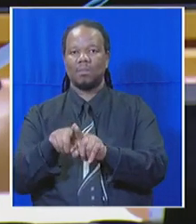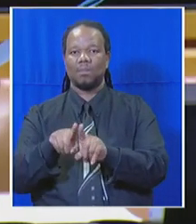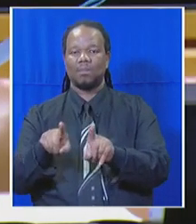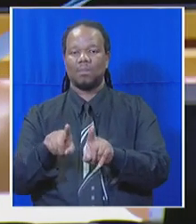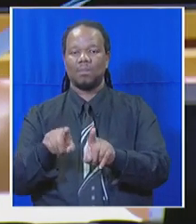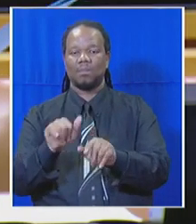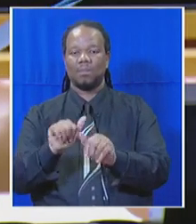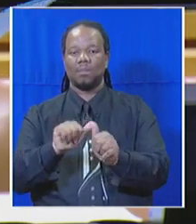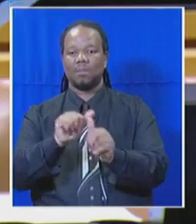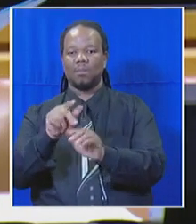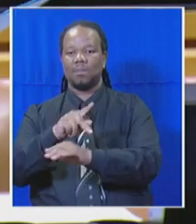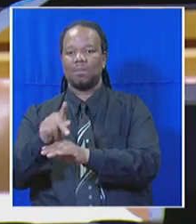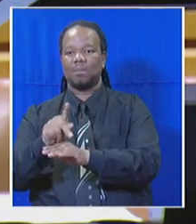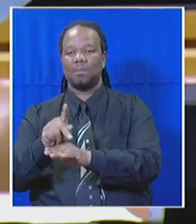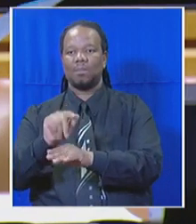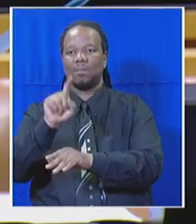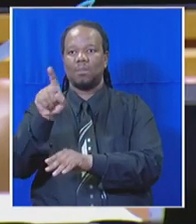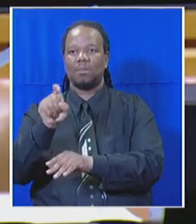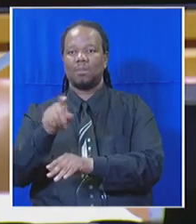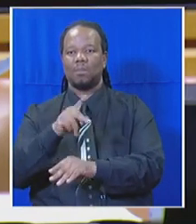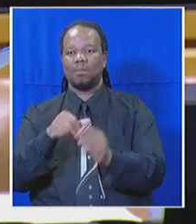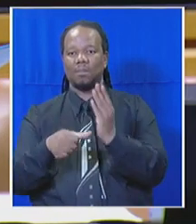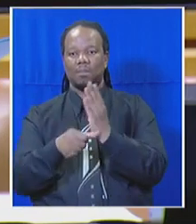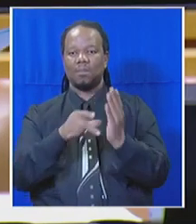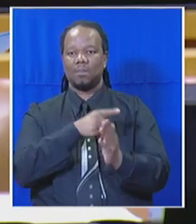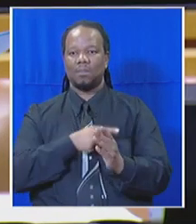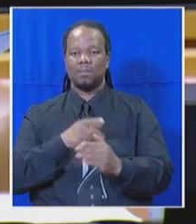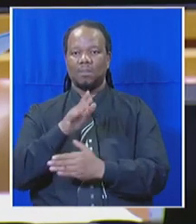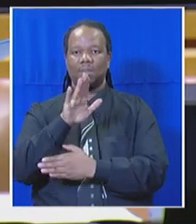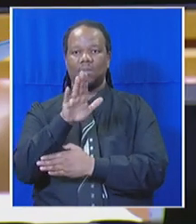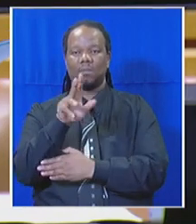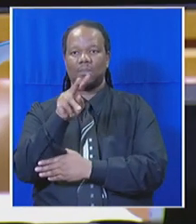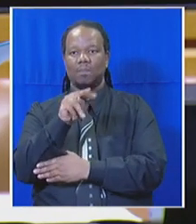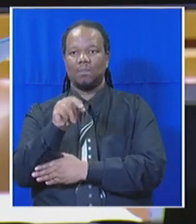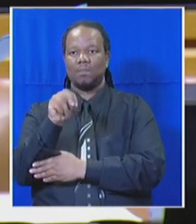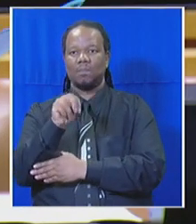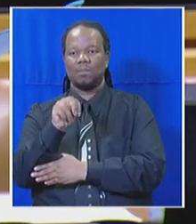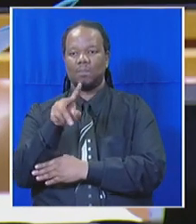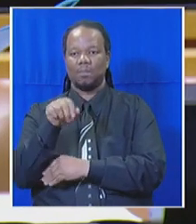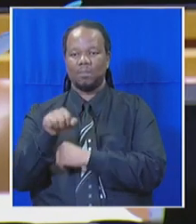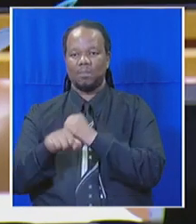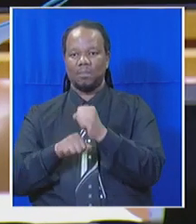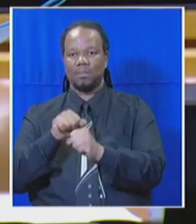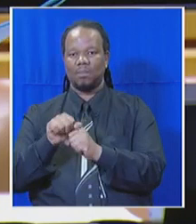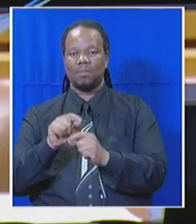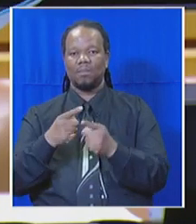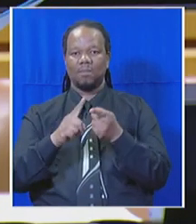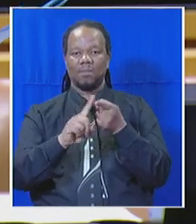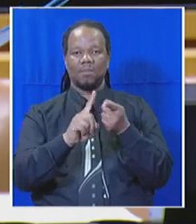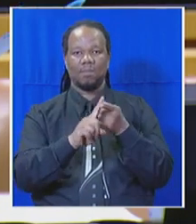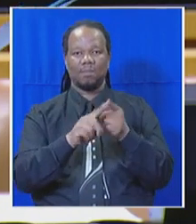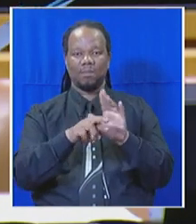questions to the Deputy President on the 5th of November 2015. A,